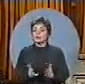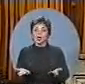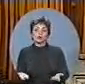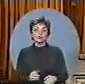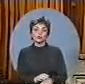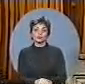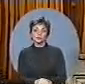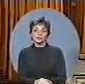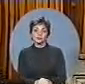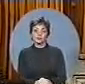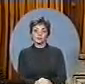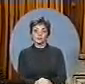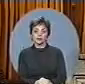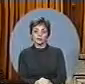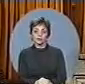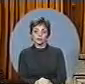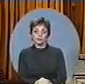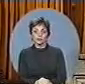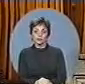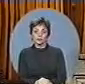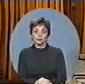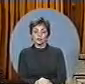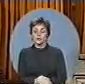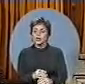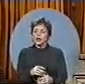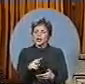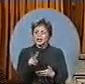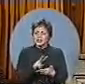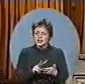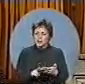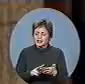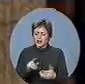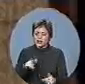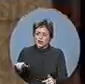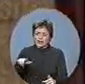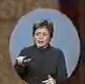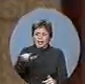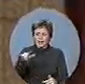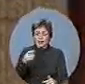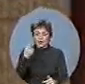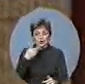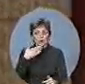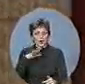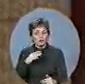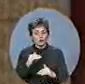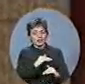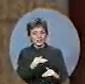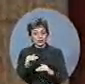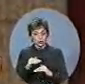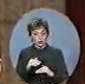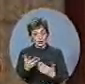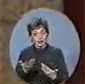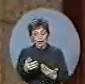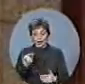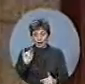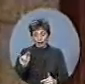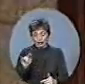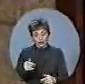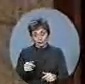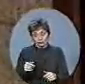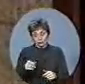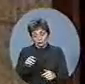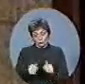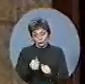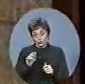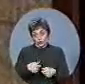Speaker, Canada's aviation inspectors understand air safety better than anyone, and they're telling the Minister his so-called SMS, self-serve